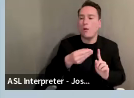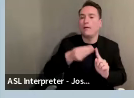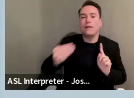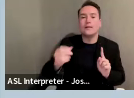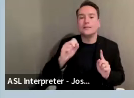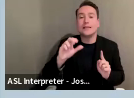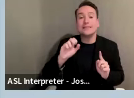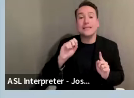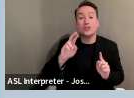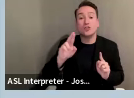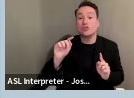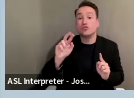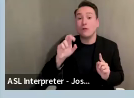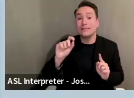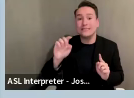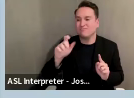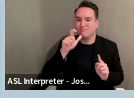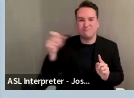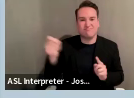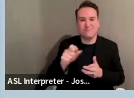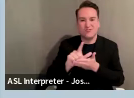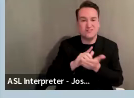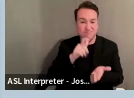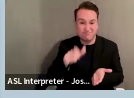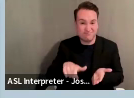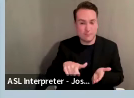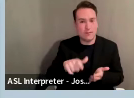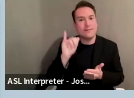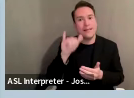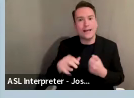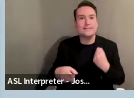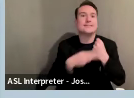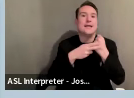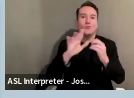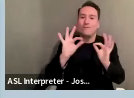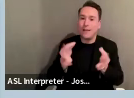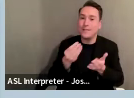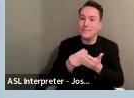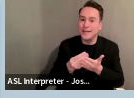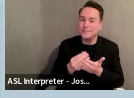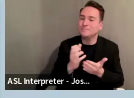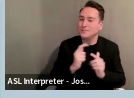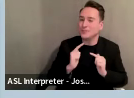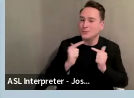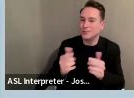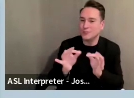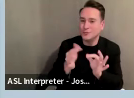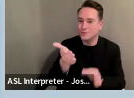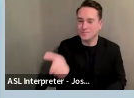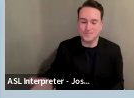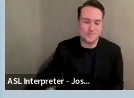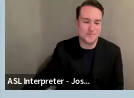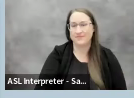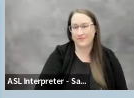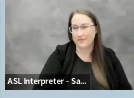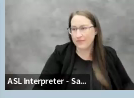doesn't even need to engage an attorney. So that once again saves your family money. The successor trustee completes